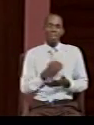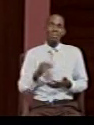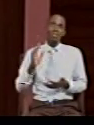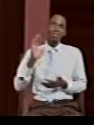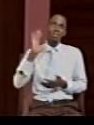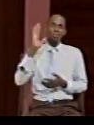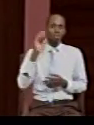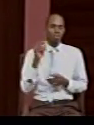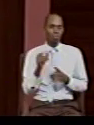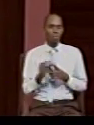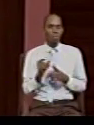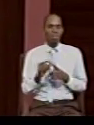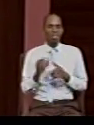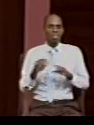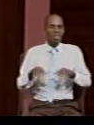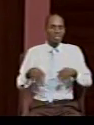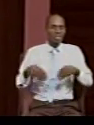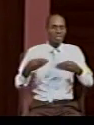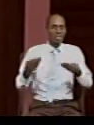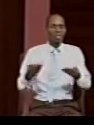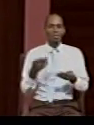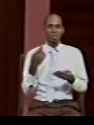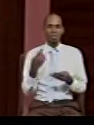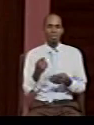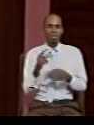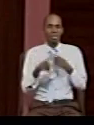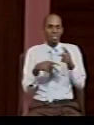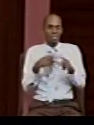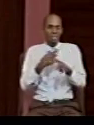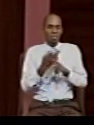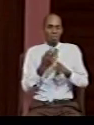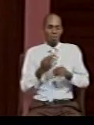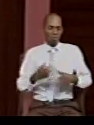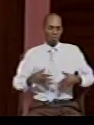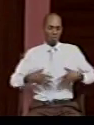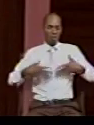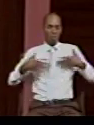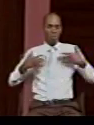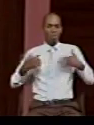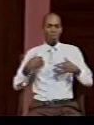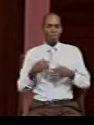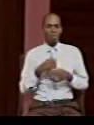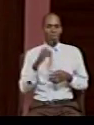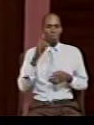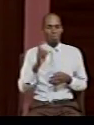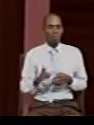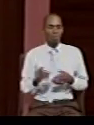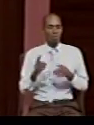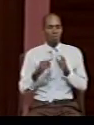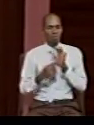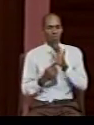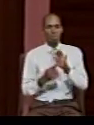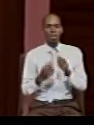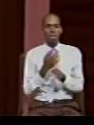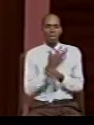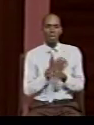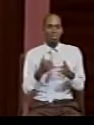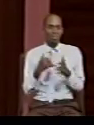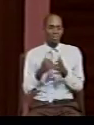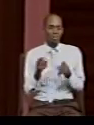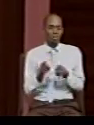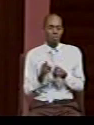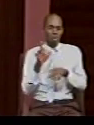territory of the life we ought to live. And it covers every area of